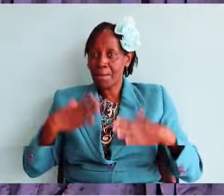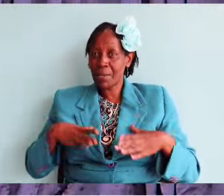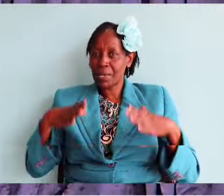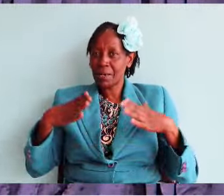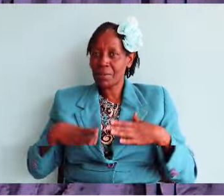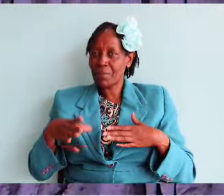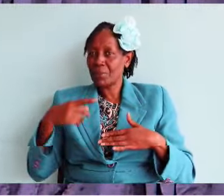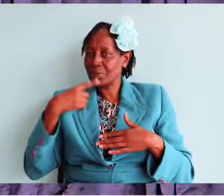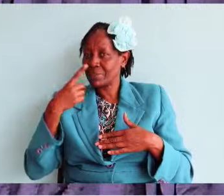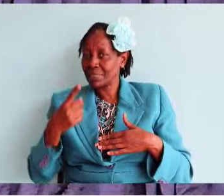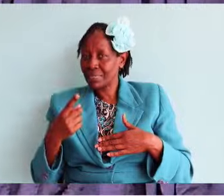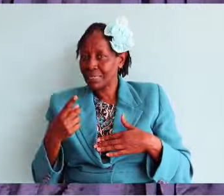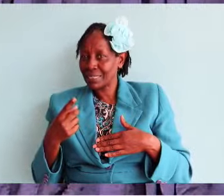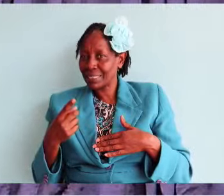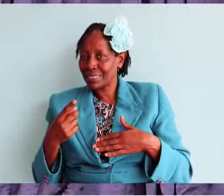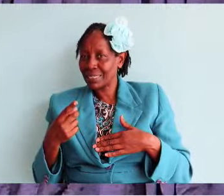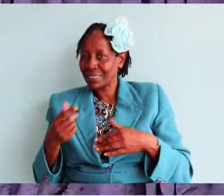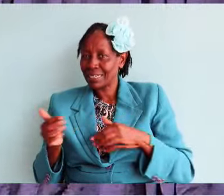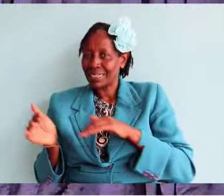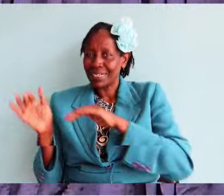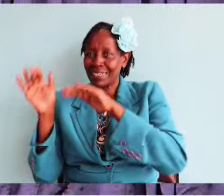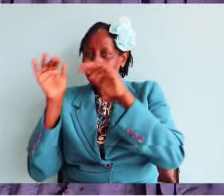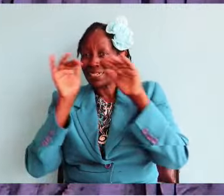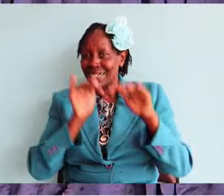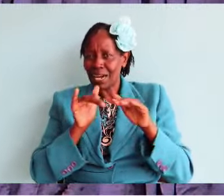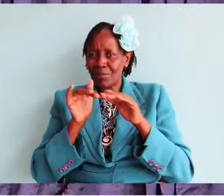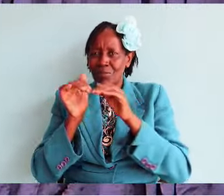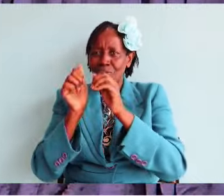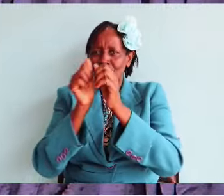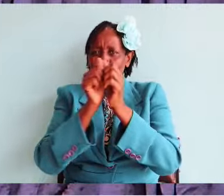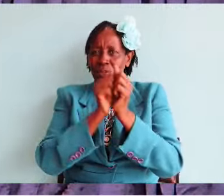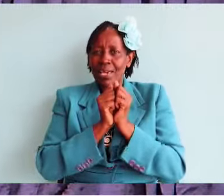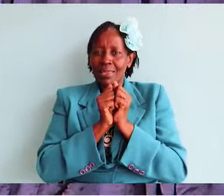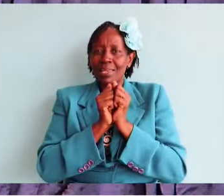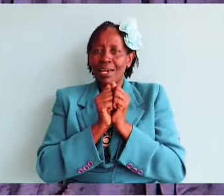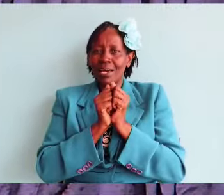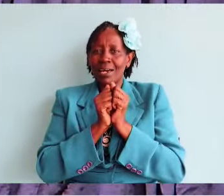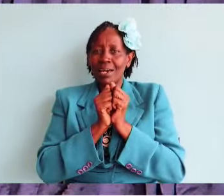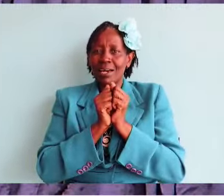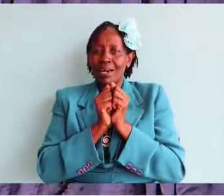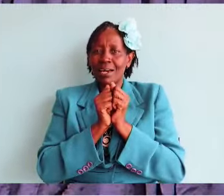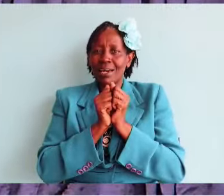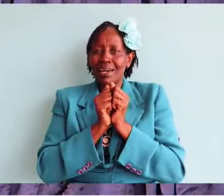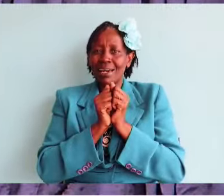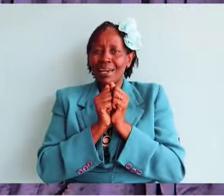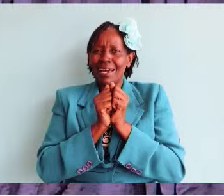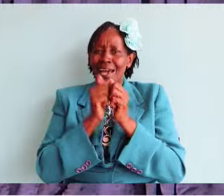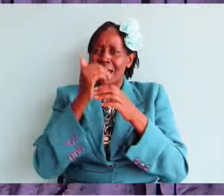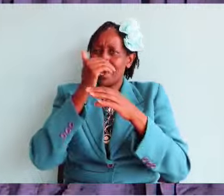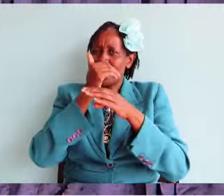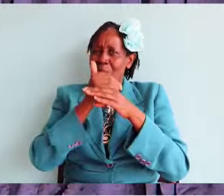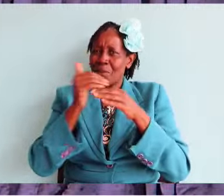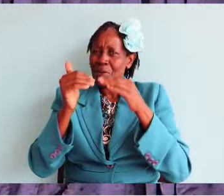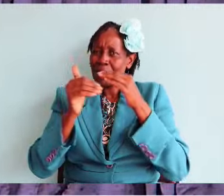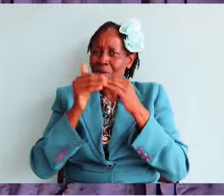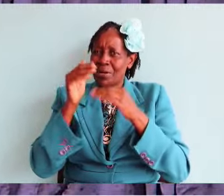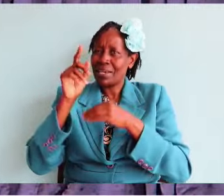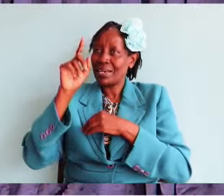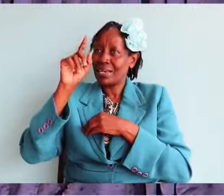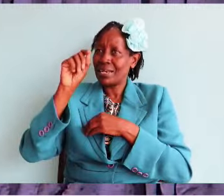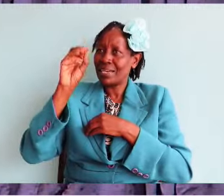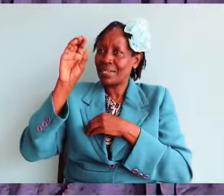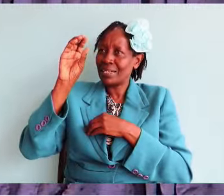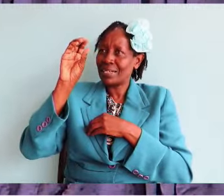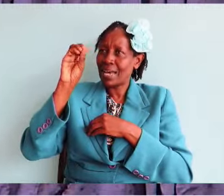gather together and build a tower that reached the heavens, and let us make a